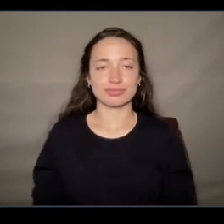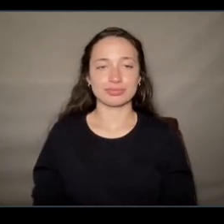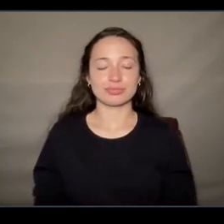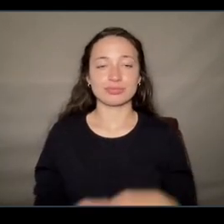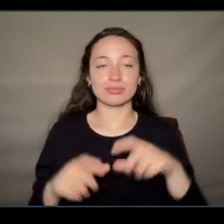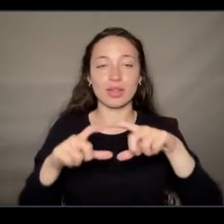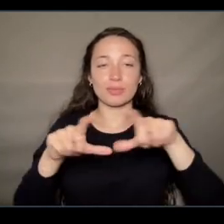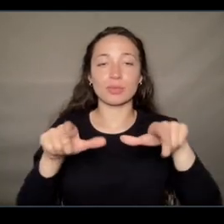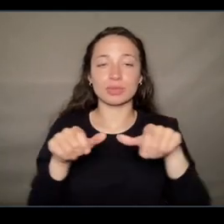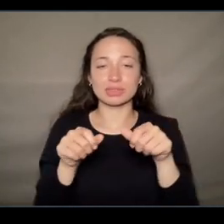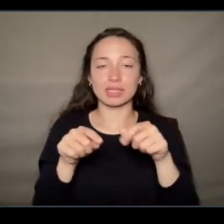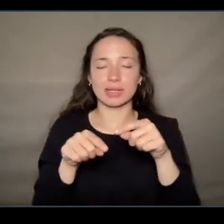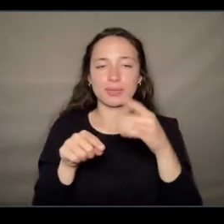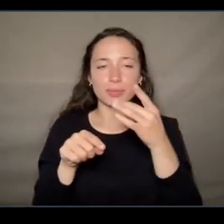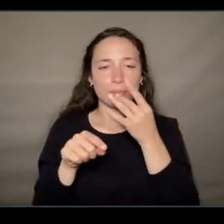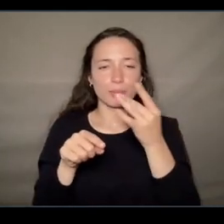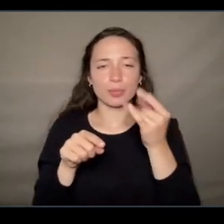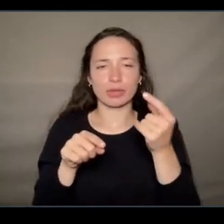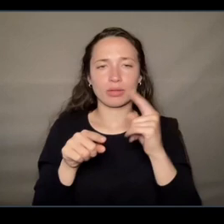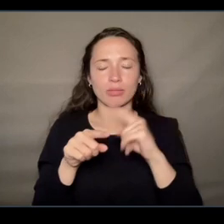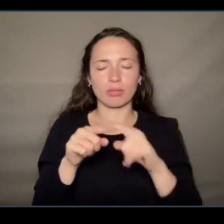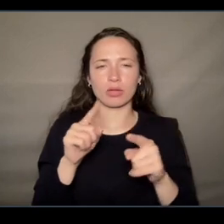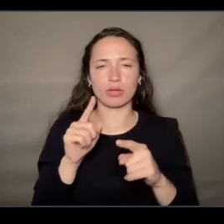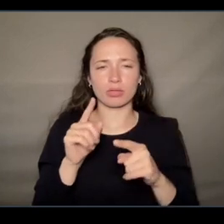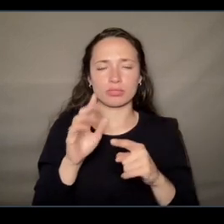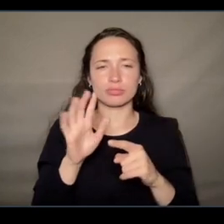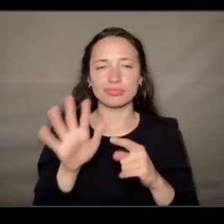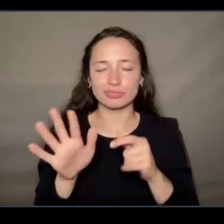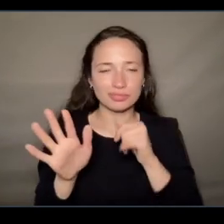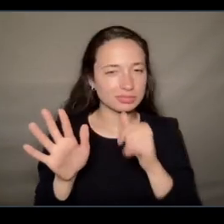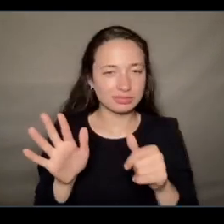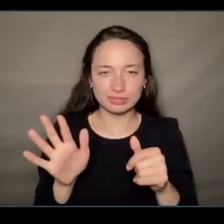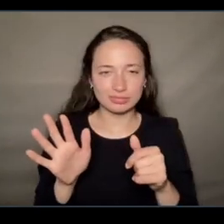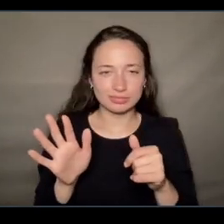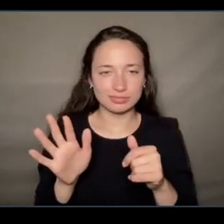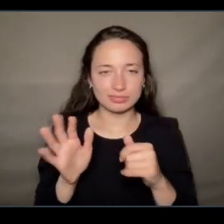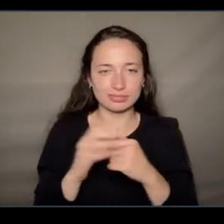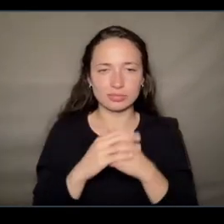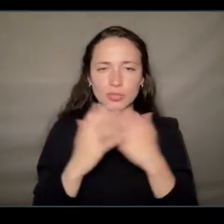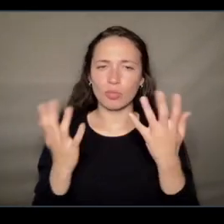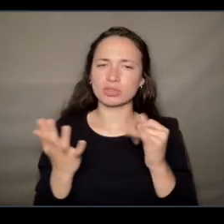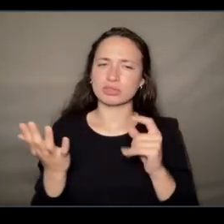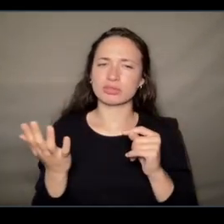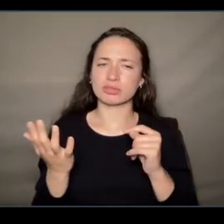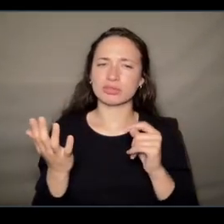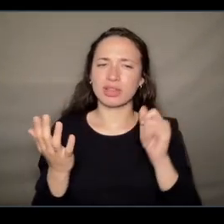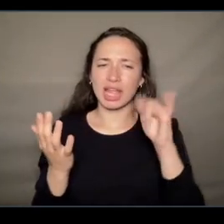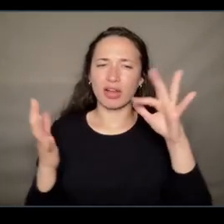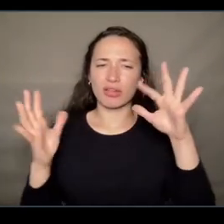The almond croissant was divine. Then it wasn't. What was it?